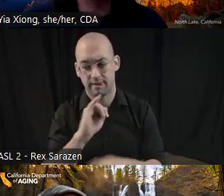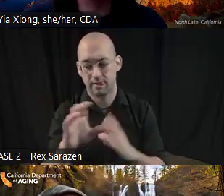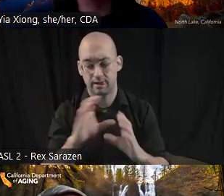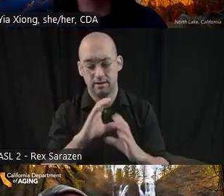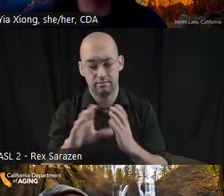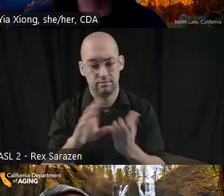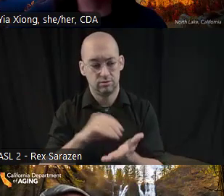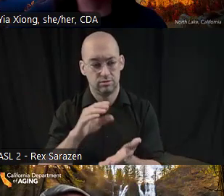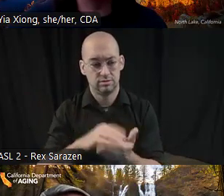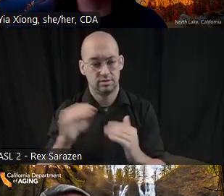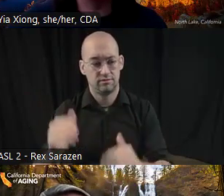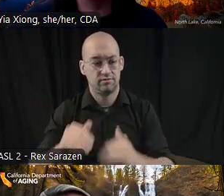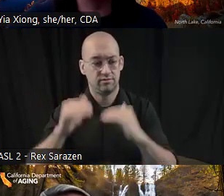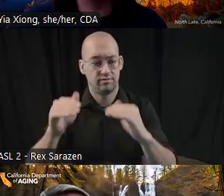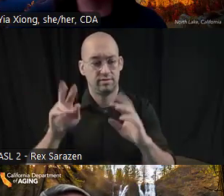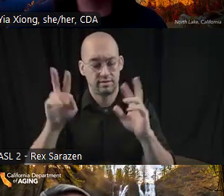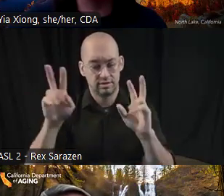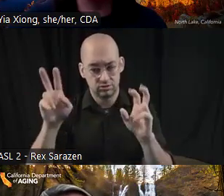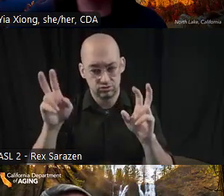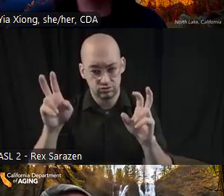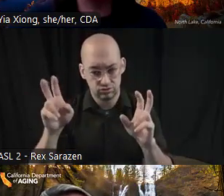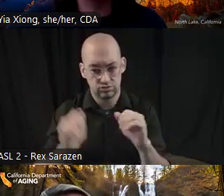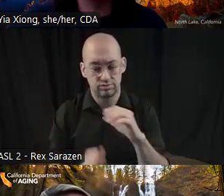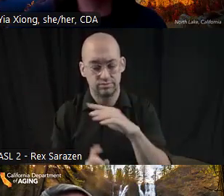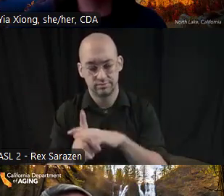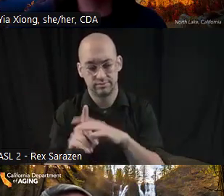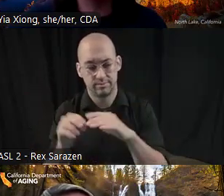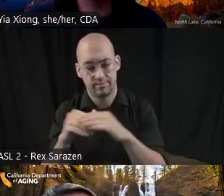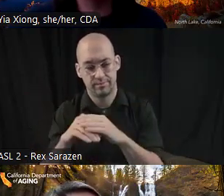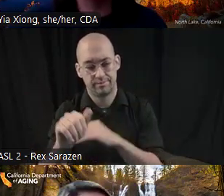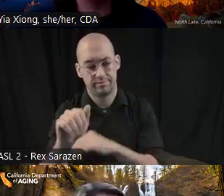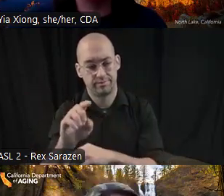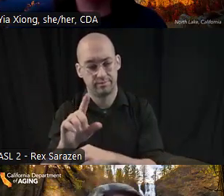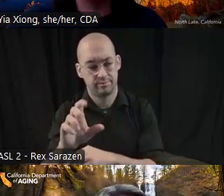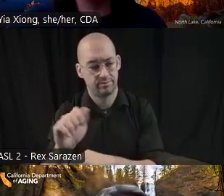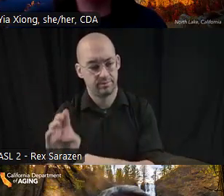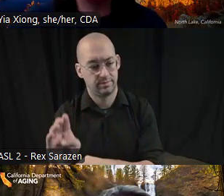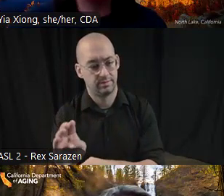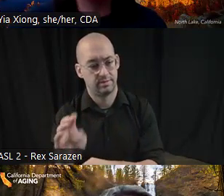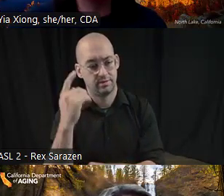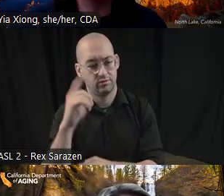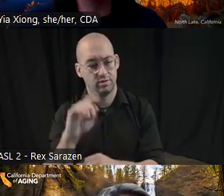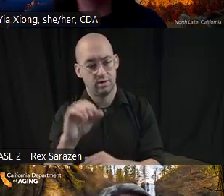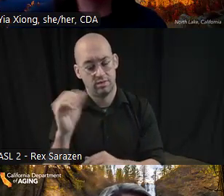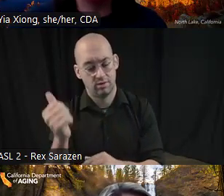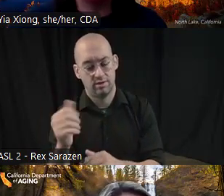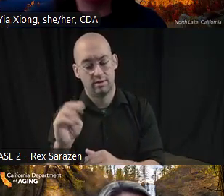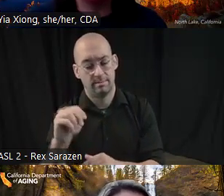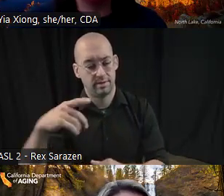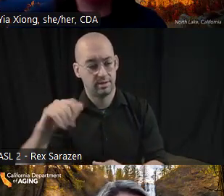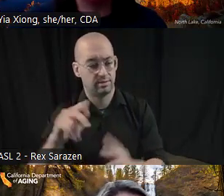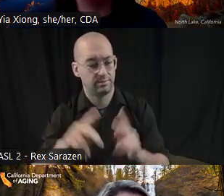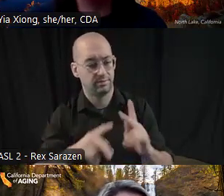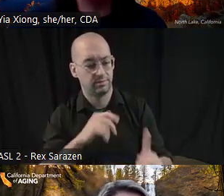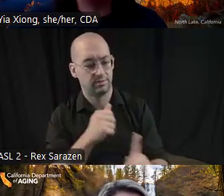elevate issues that arise in the ad lib to the other NPA stakeholder